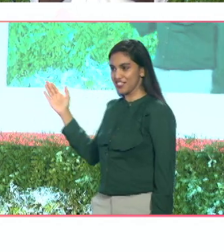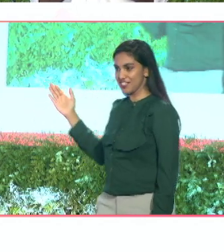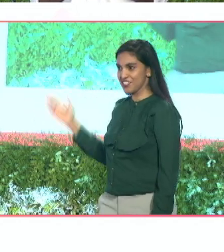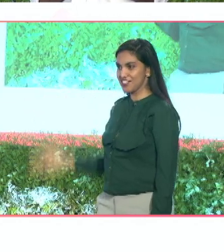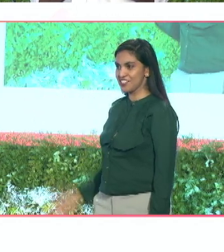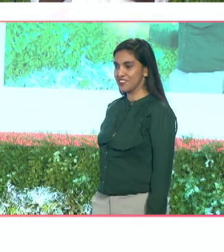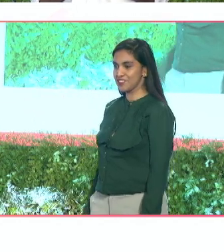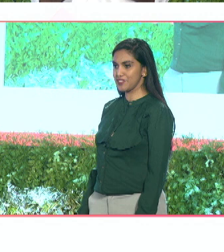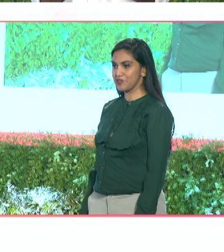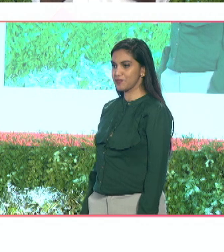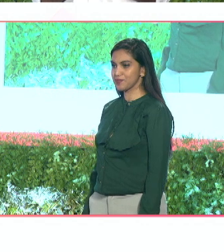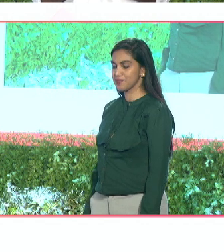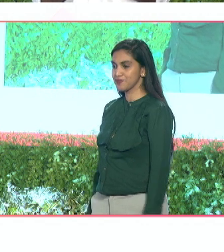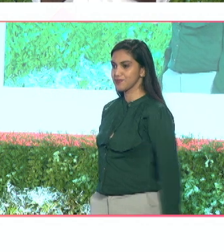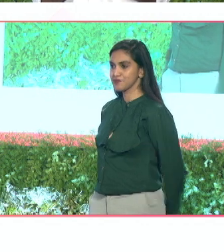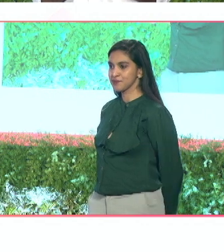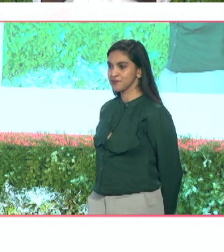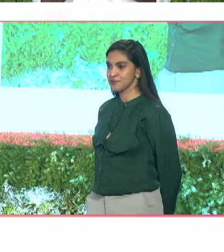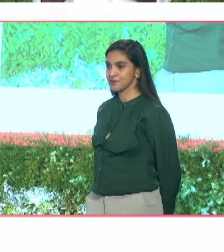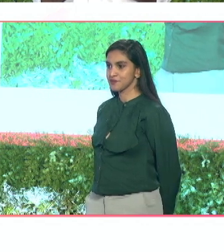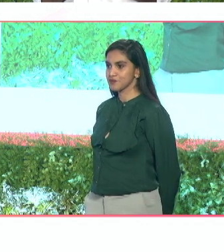go here.